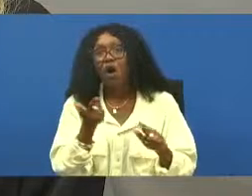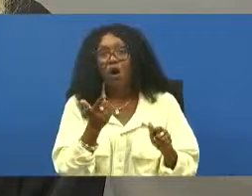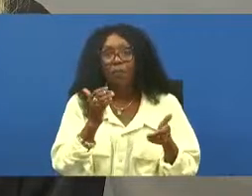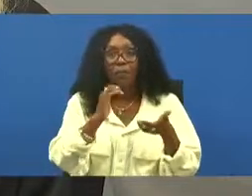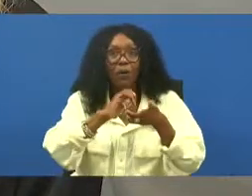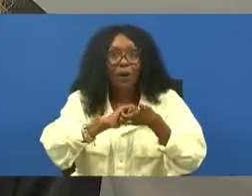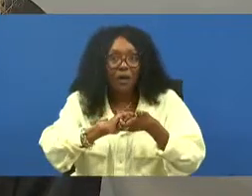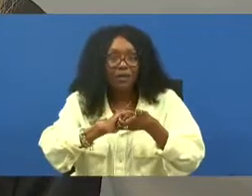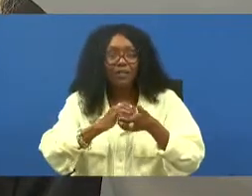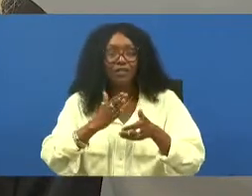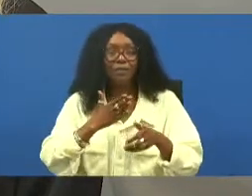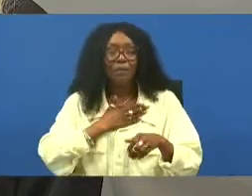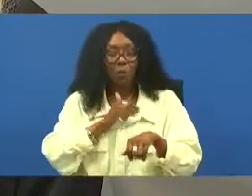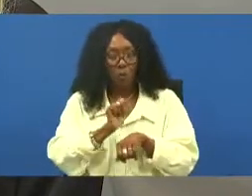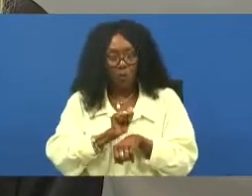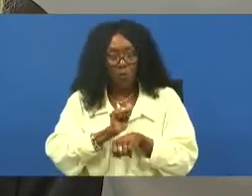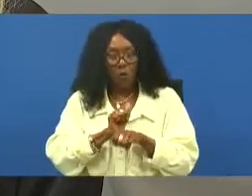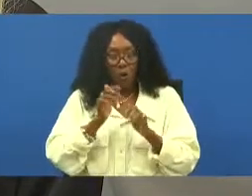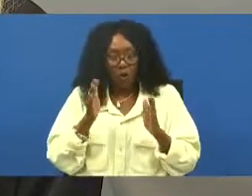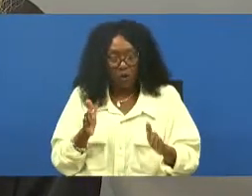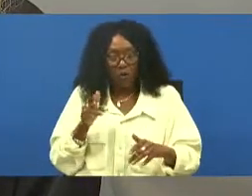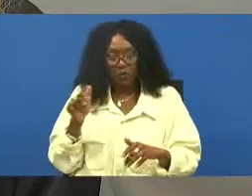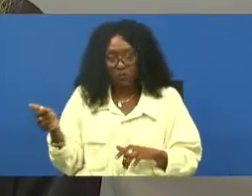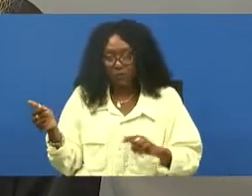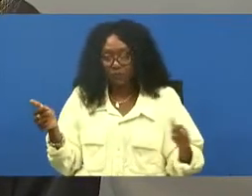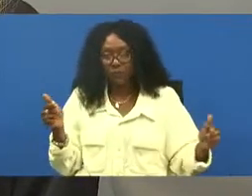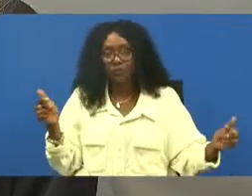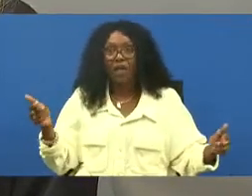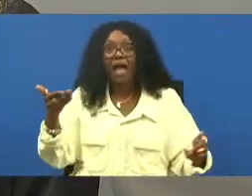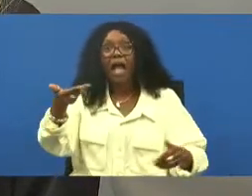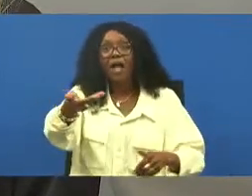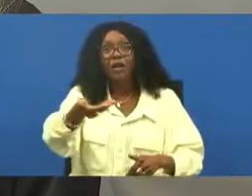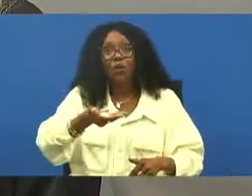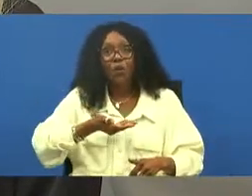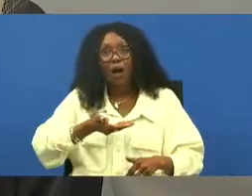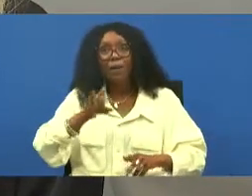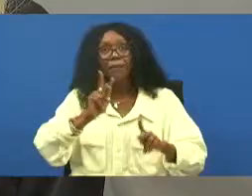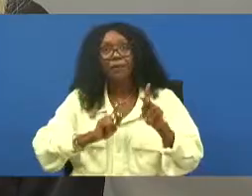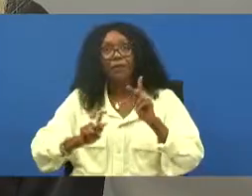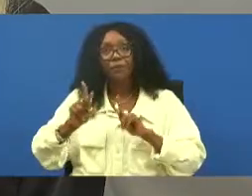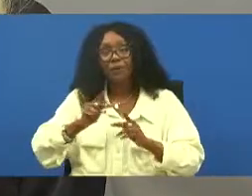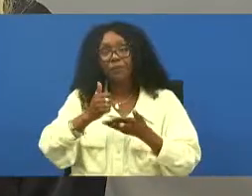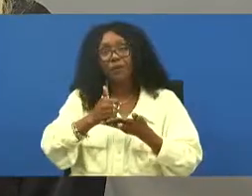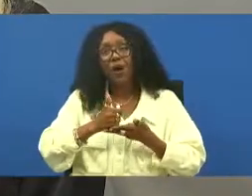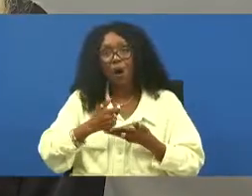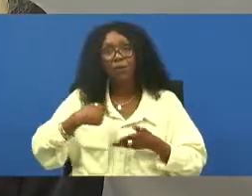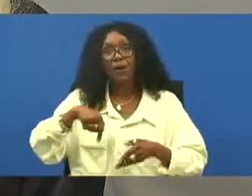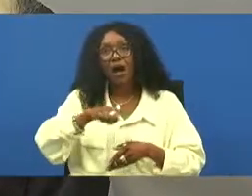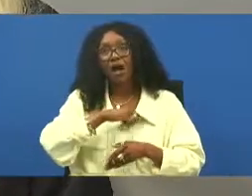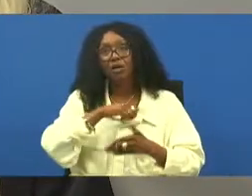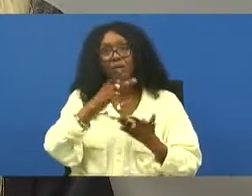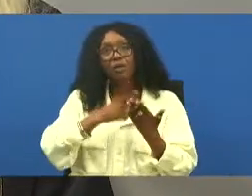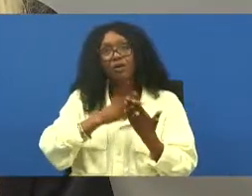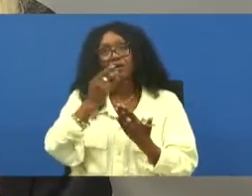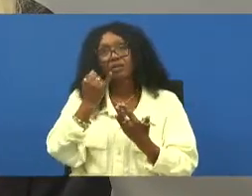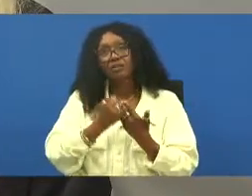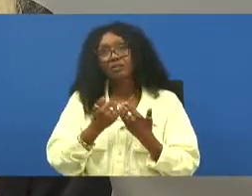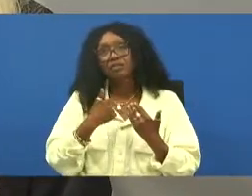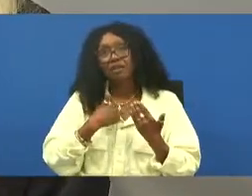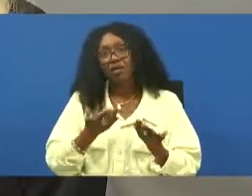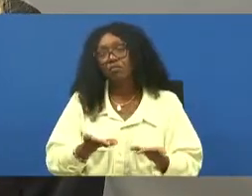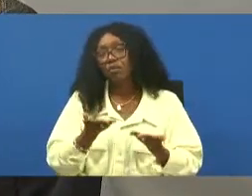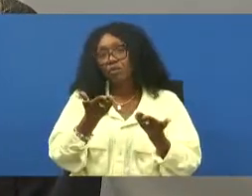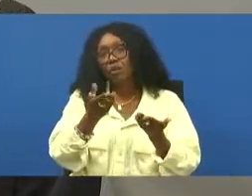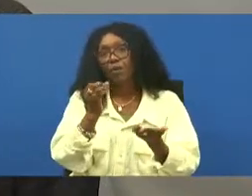have been here, and welcome the new folks that are coming forward and helping us with this project. And I'll make a motion to